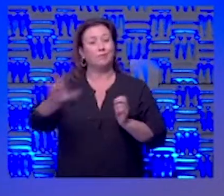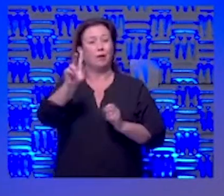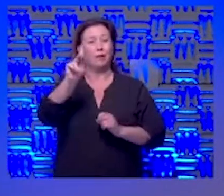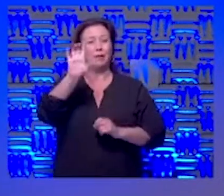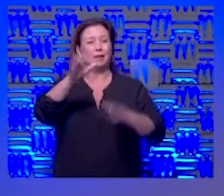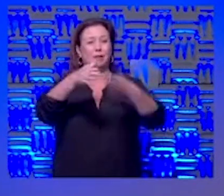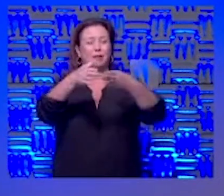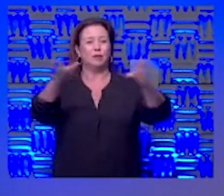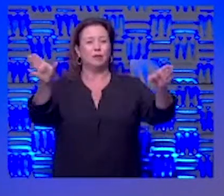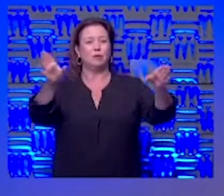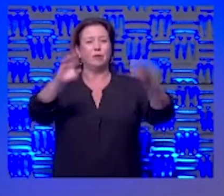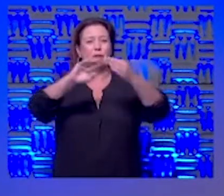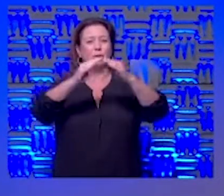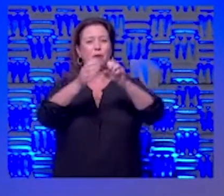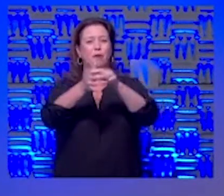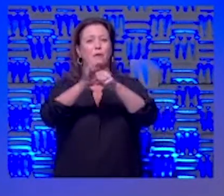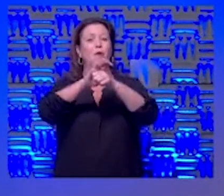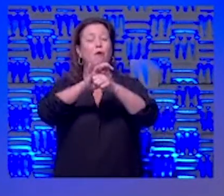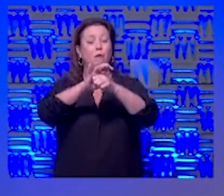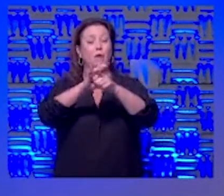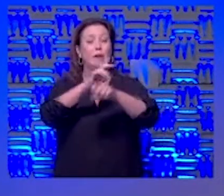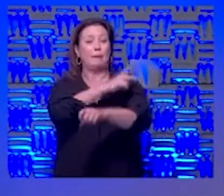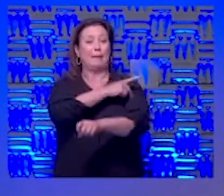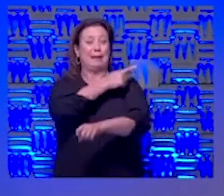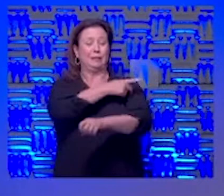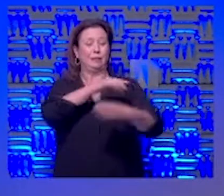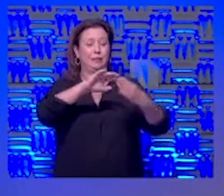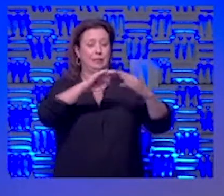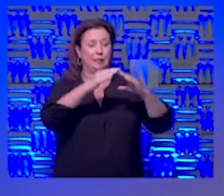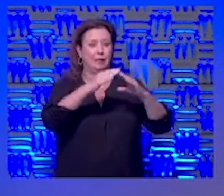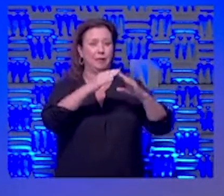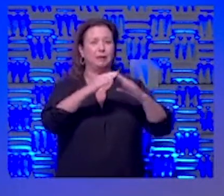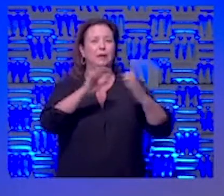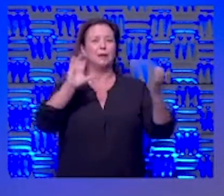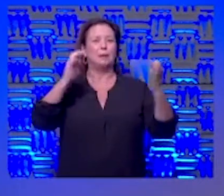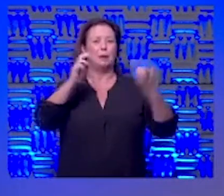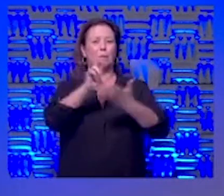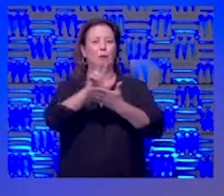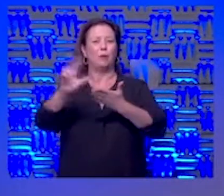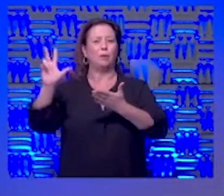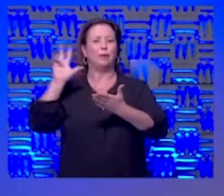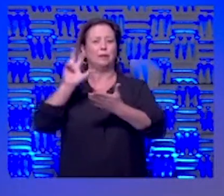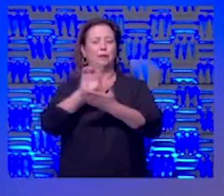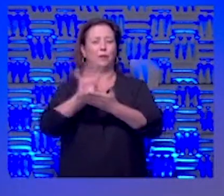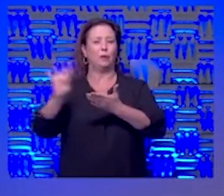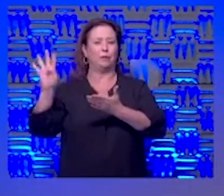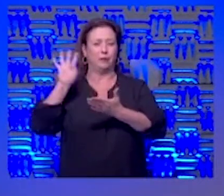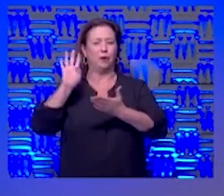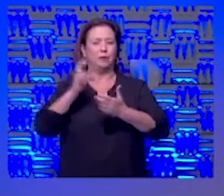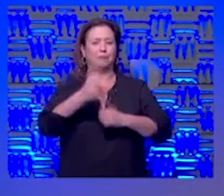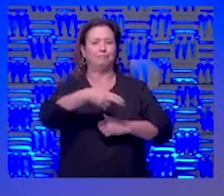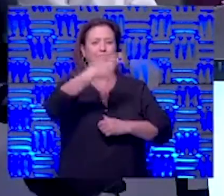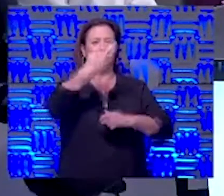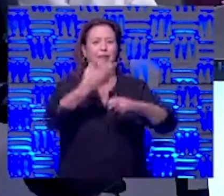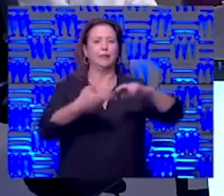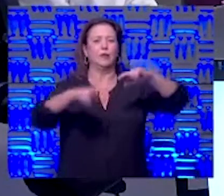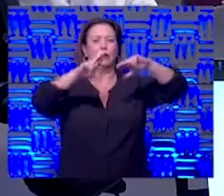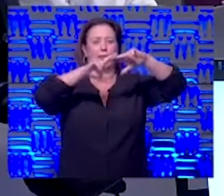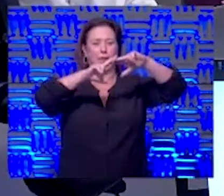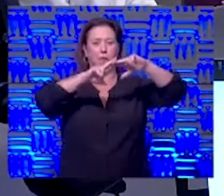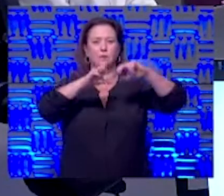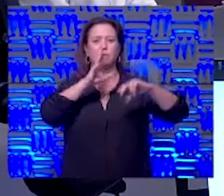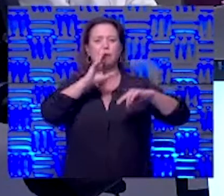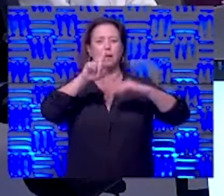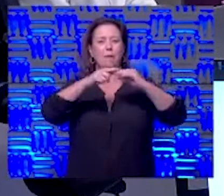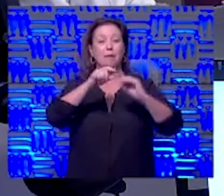really overall, the number of COVID patients in the city compared to, say, 3 or 4 weeks ago is up quite a bit. So. All right. We're going to get to you and